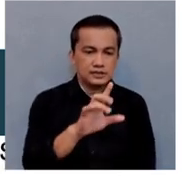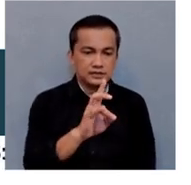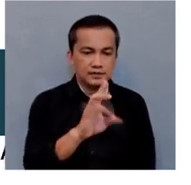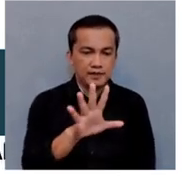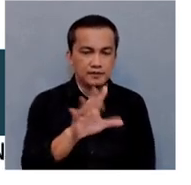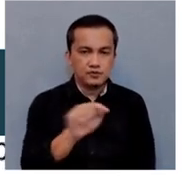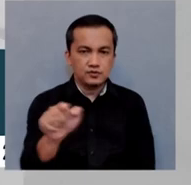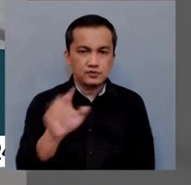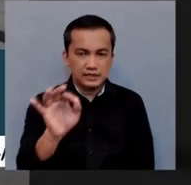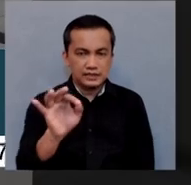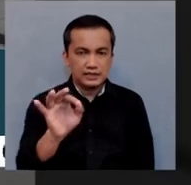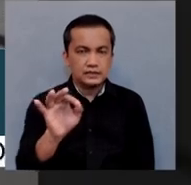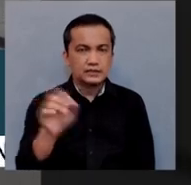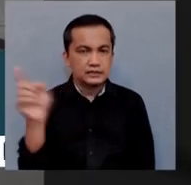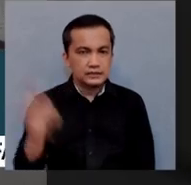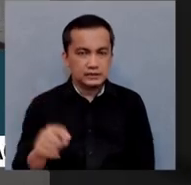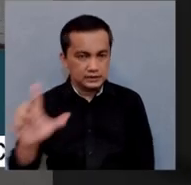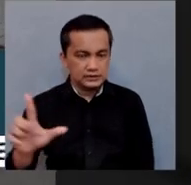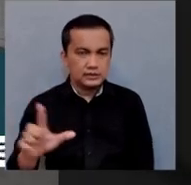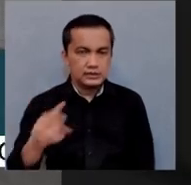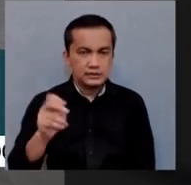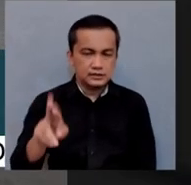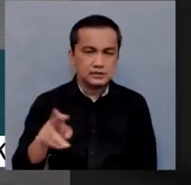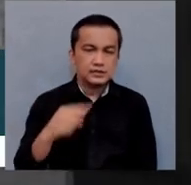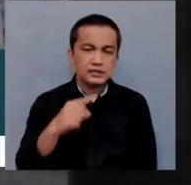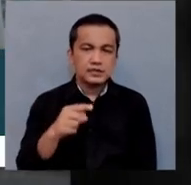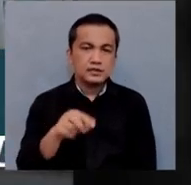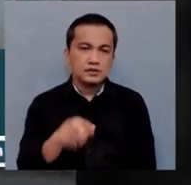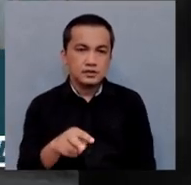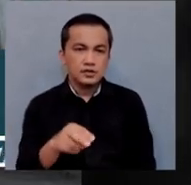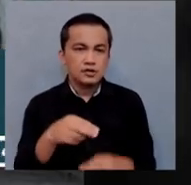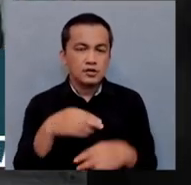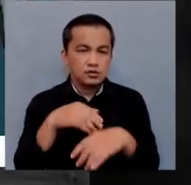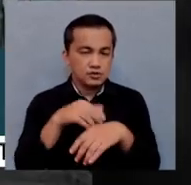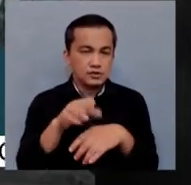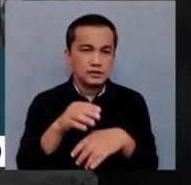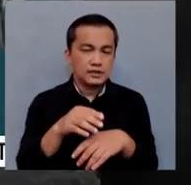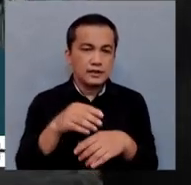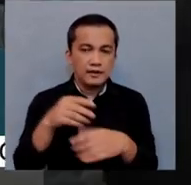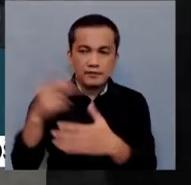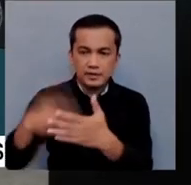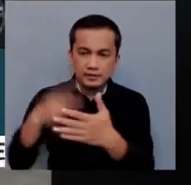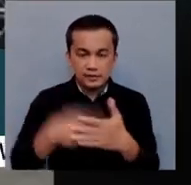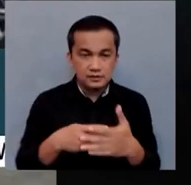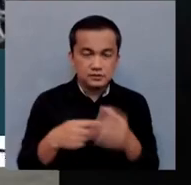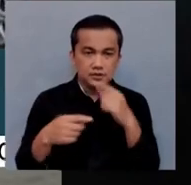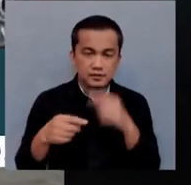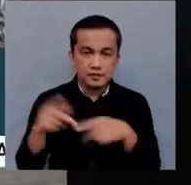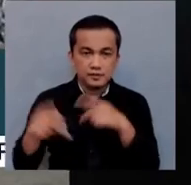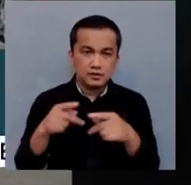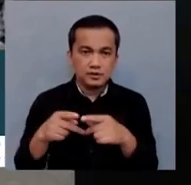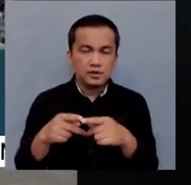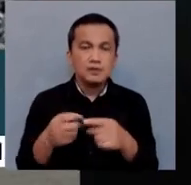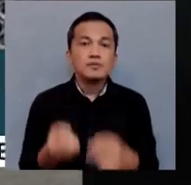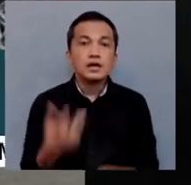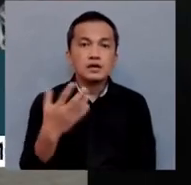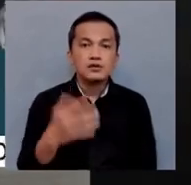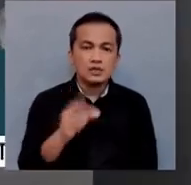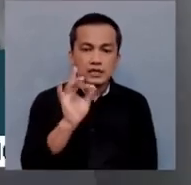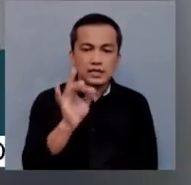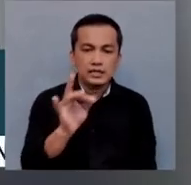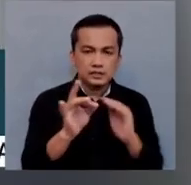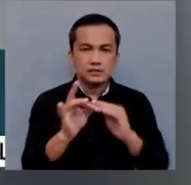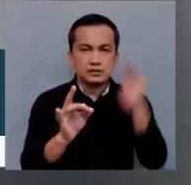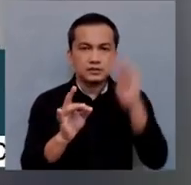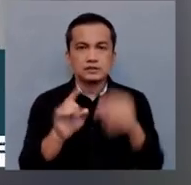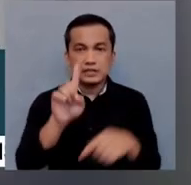pesos in Metro Manila. Bayan patrollers have also sent fuel prices in their areas where fuel now costs more than 80 pesos per liter.